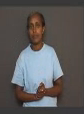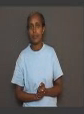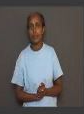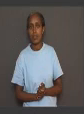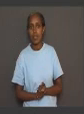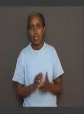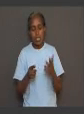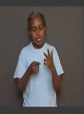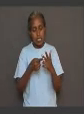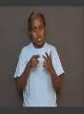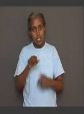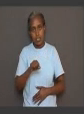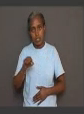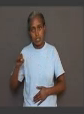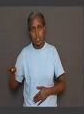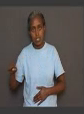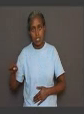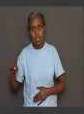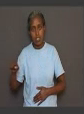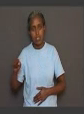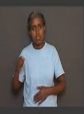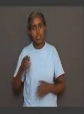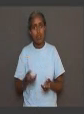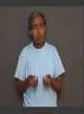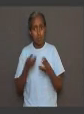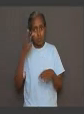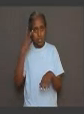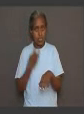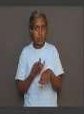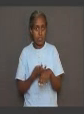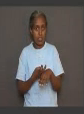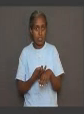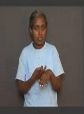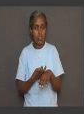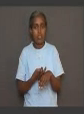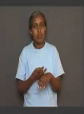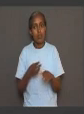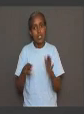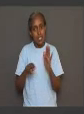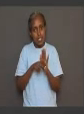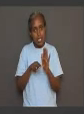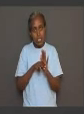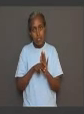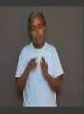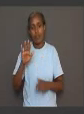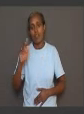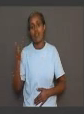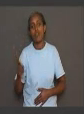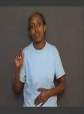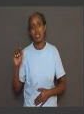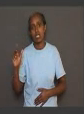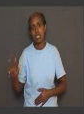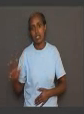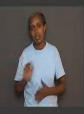The third scalar is more difficult, being equal to -5 over